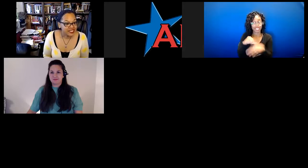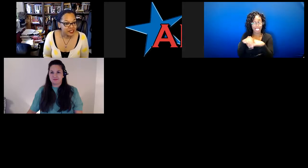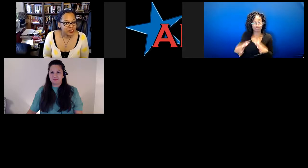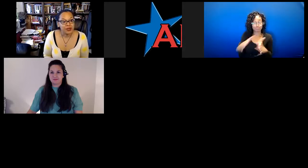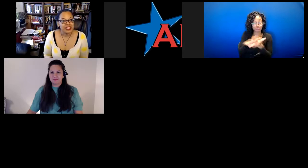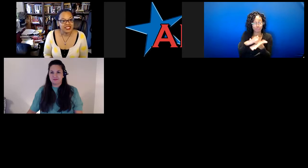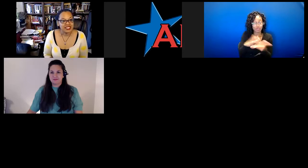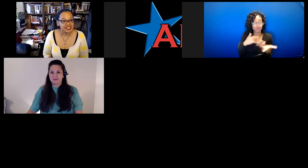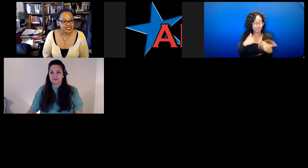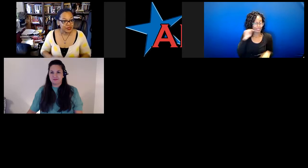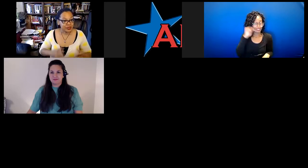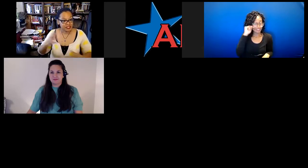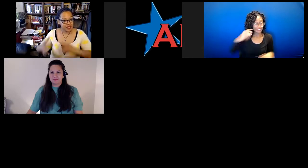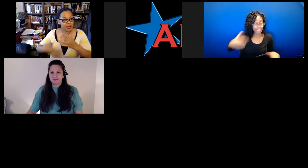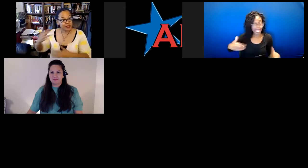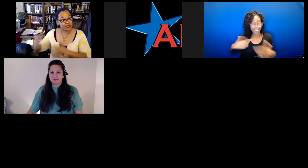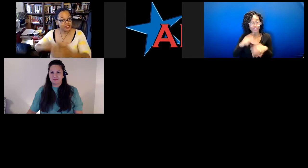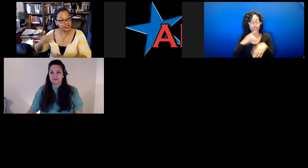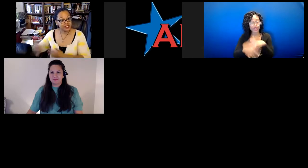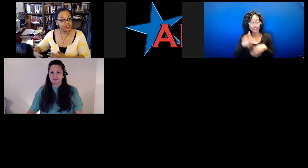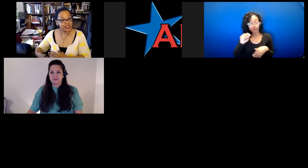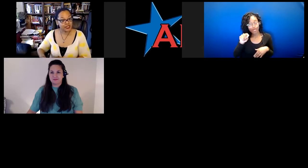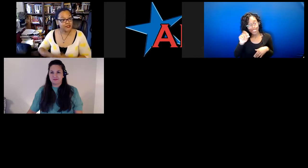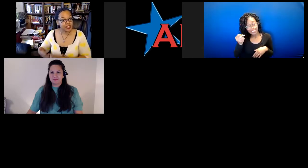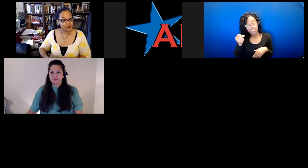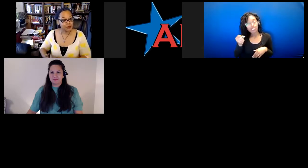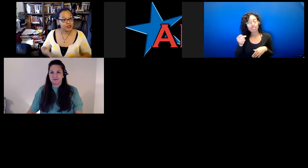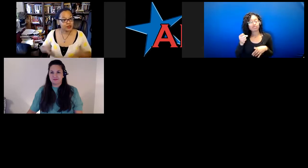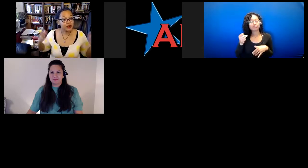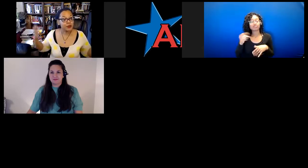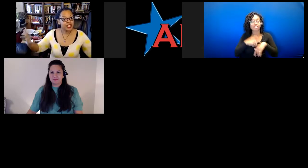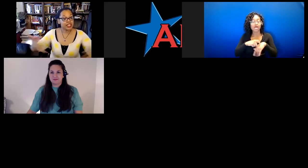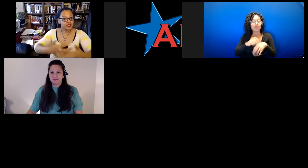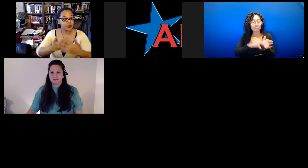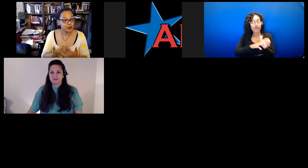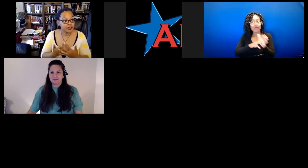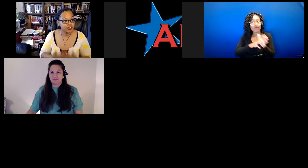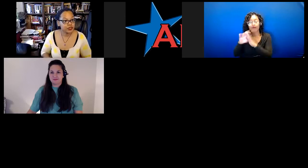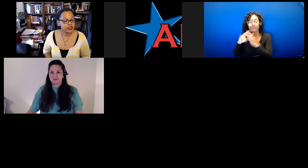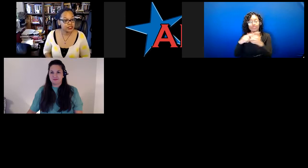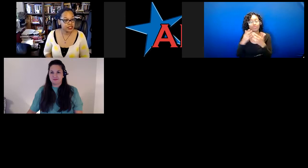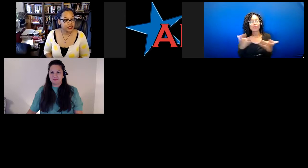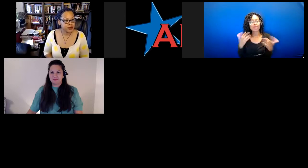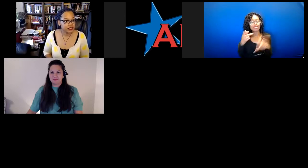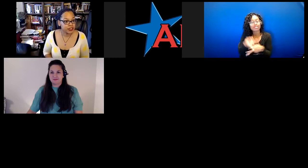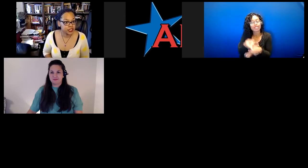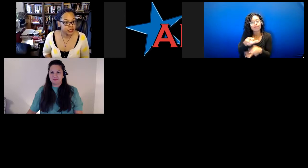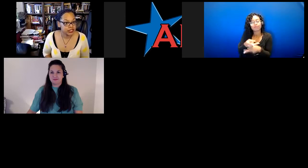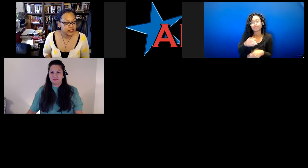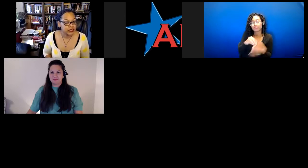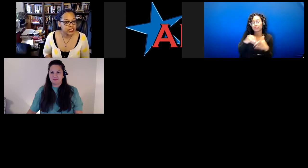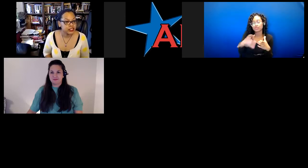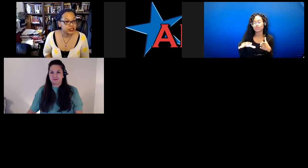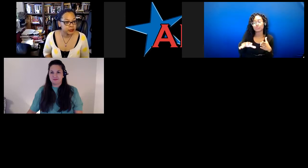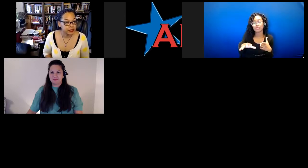mid-teens, early 20s is sort of the time when those things develop. And so there are ways to hold a student as they are going to the onset